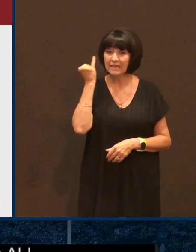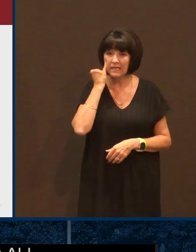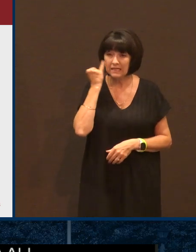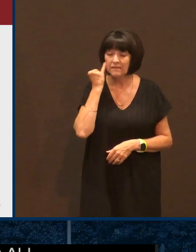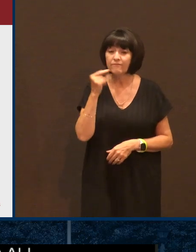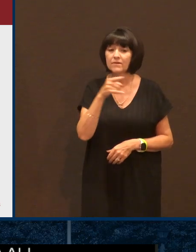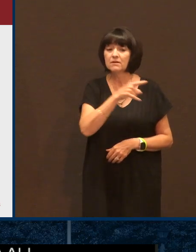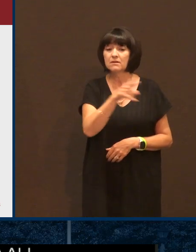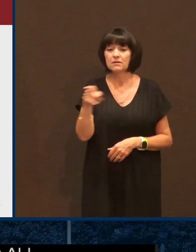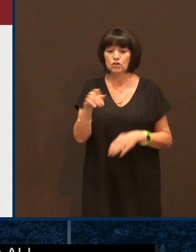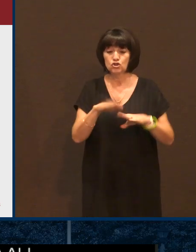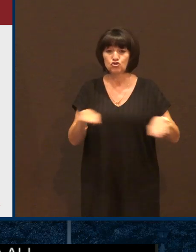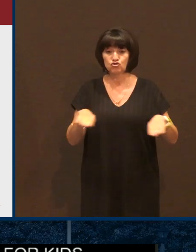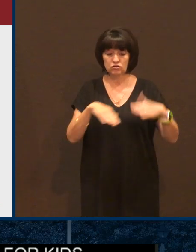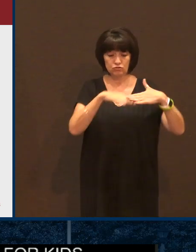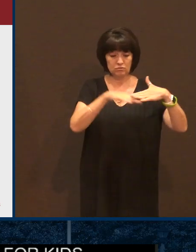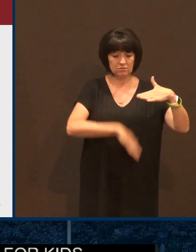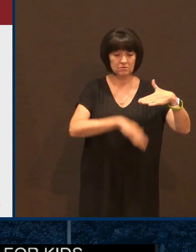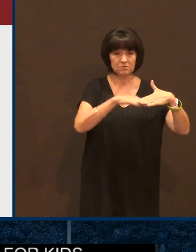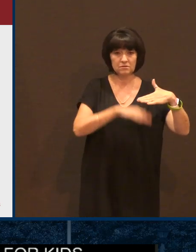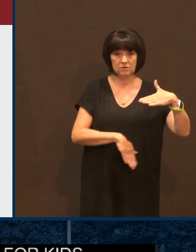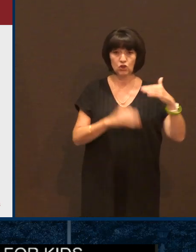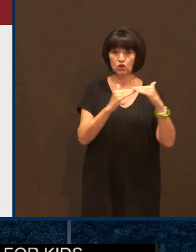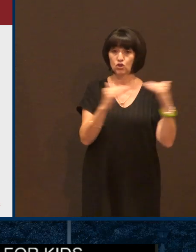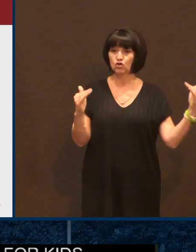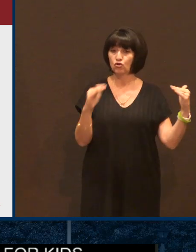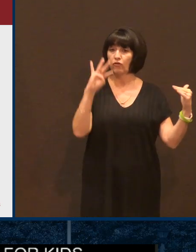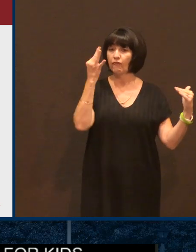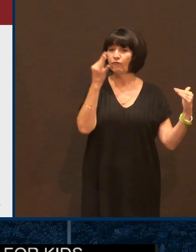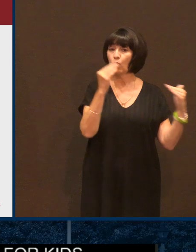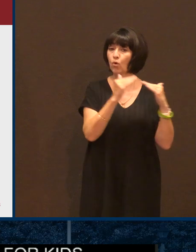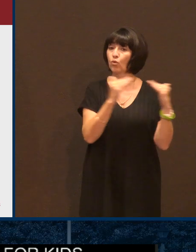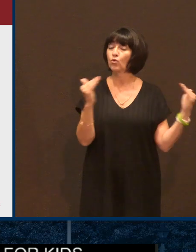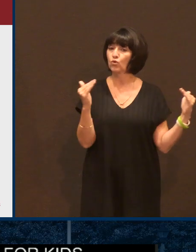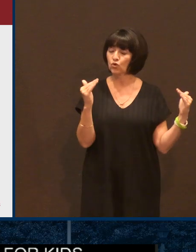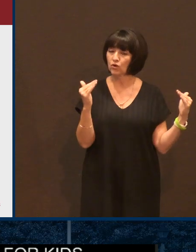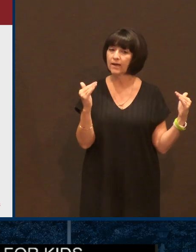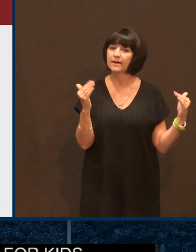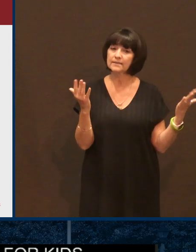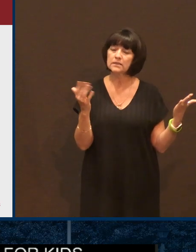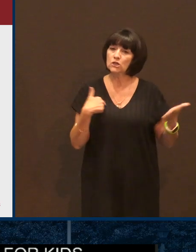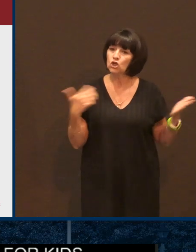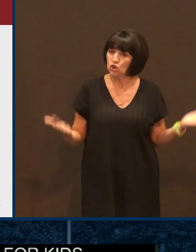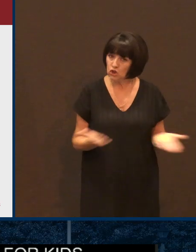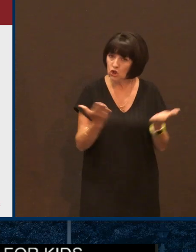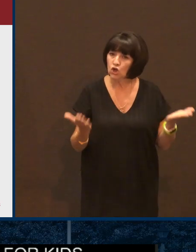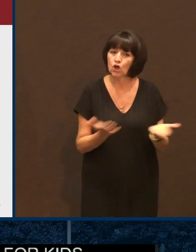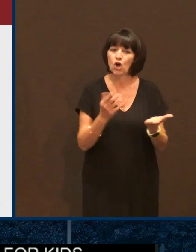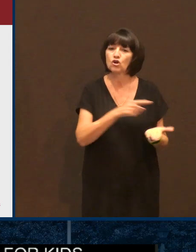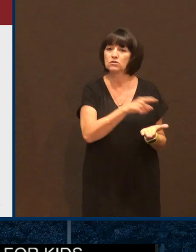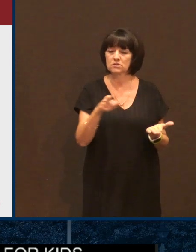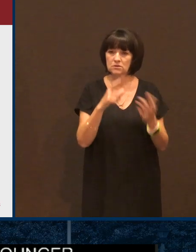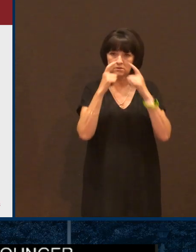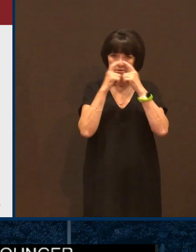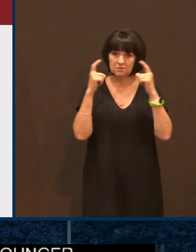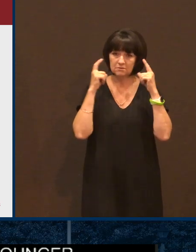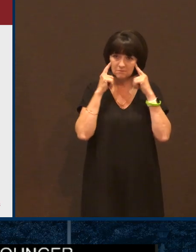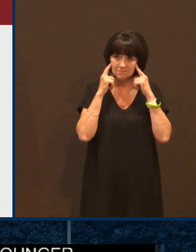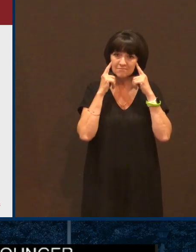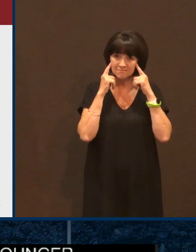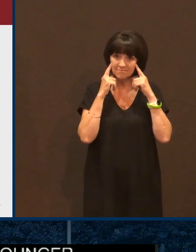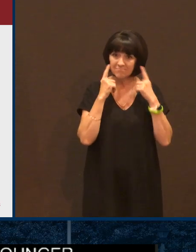strongly encourage those younger children to wear face coverings, and especially if they are less than 6 feet